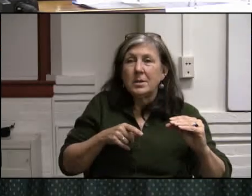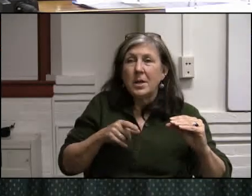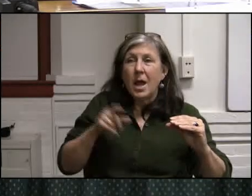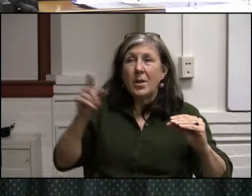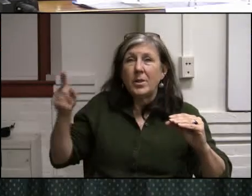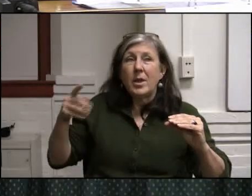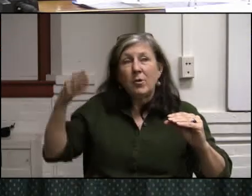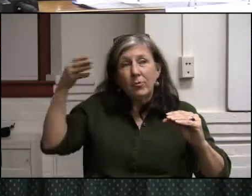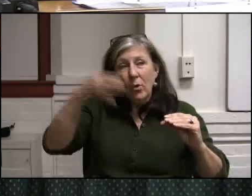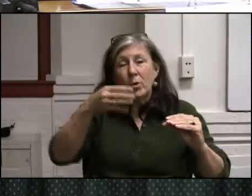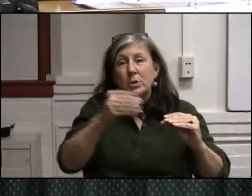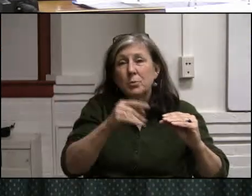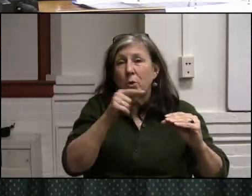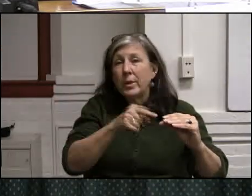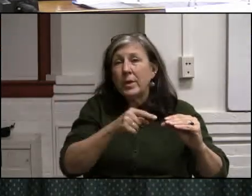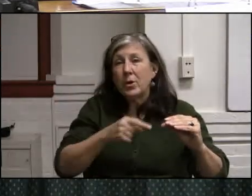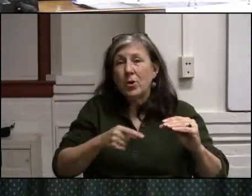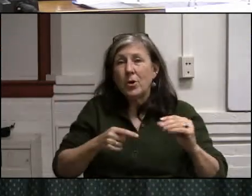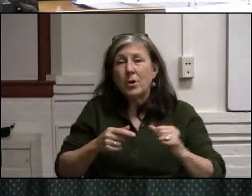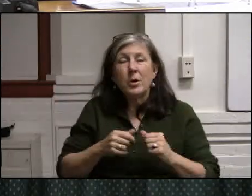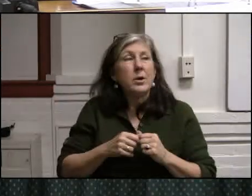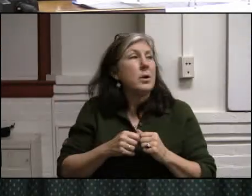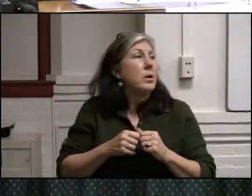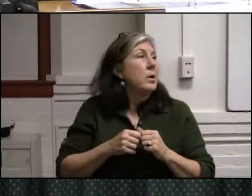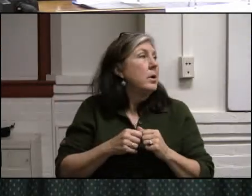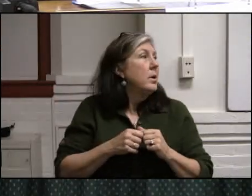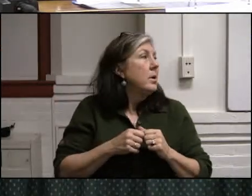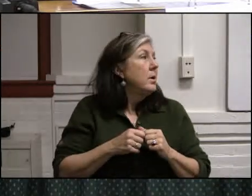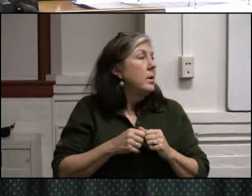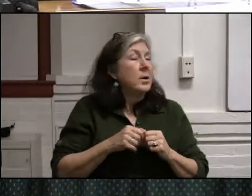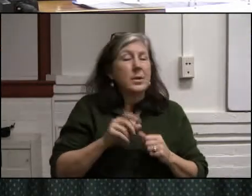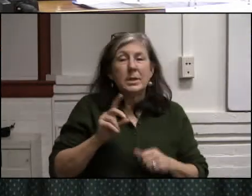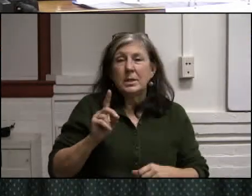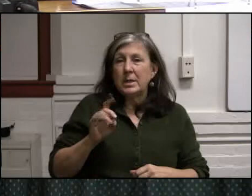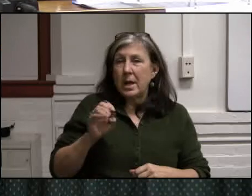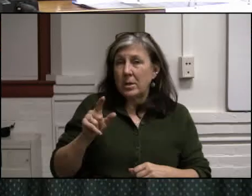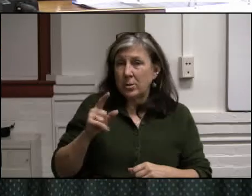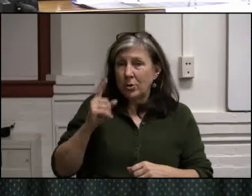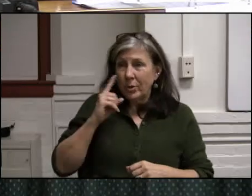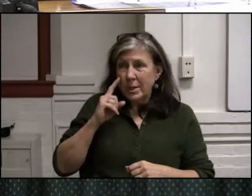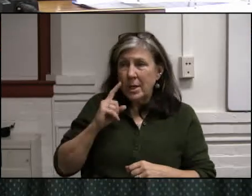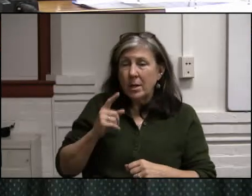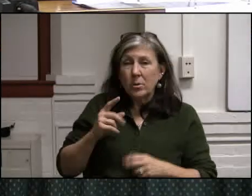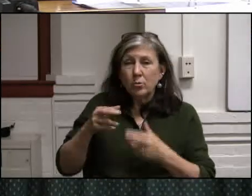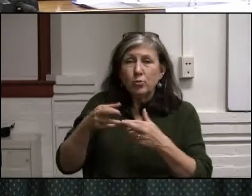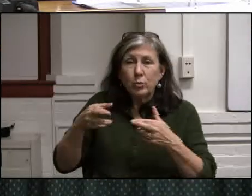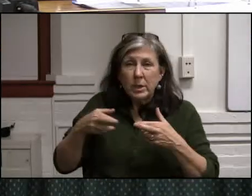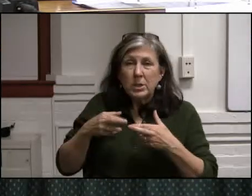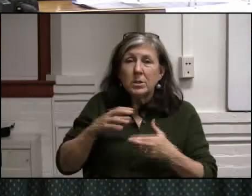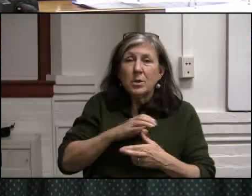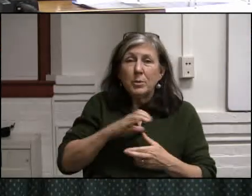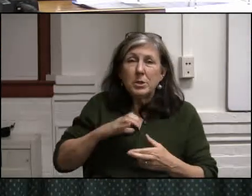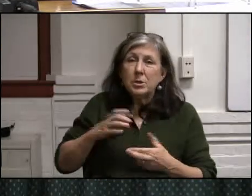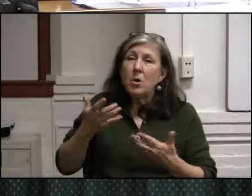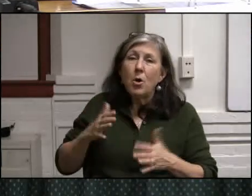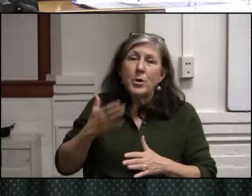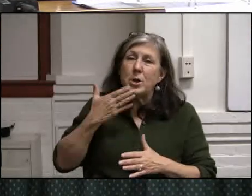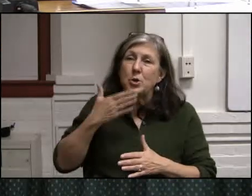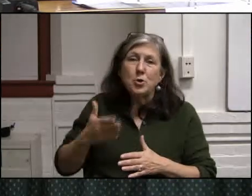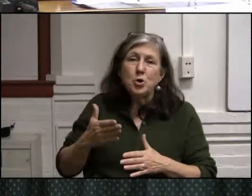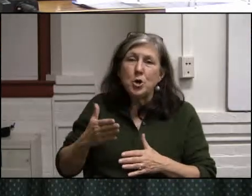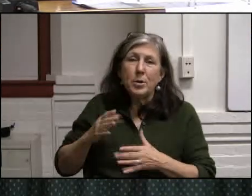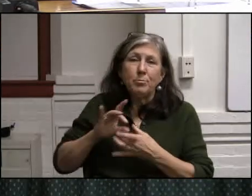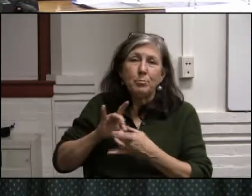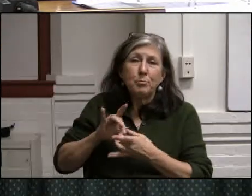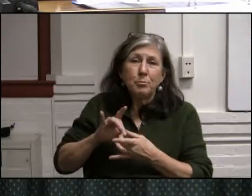efforts. Are you thinking with the regional commission that we already have a really good planning department and we don't require